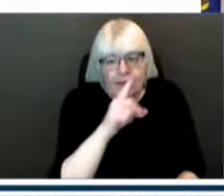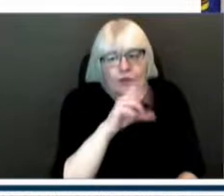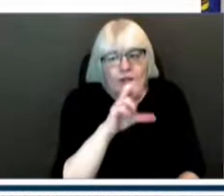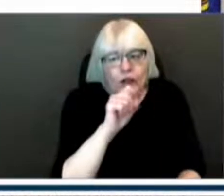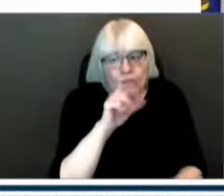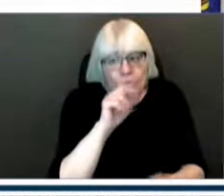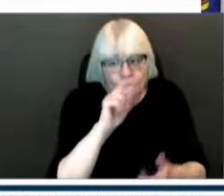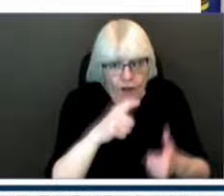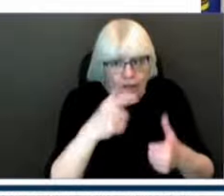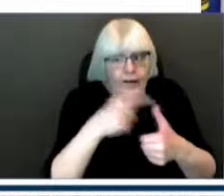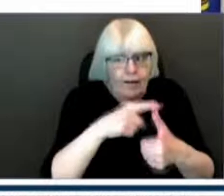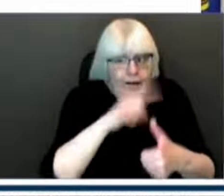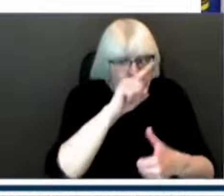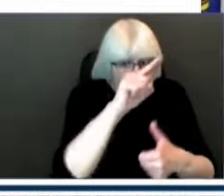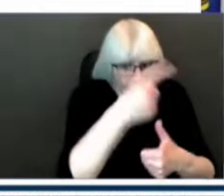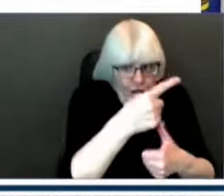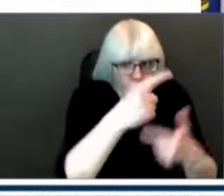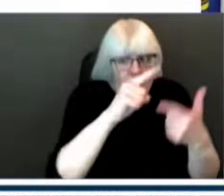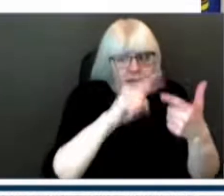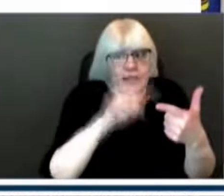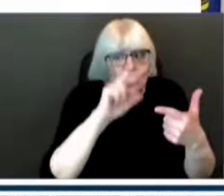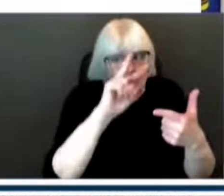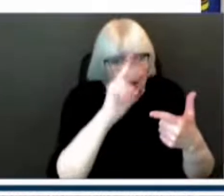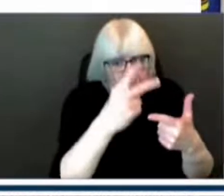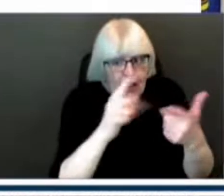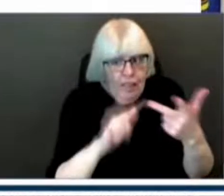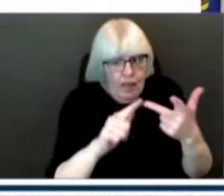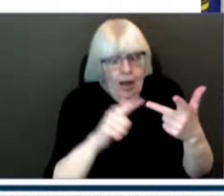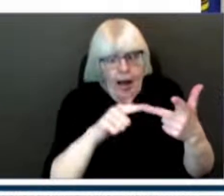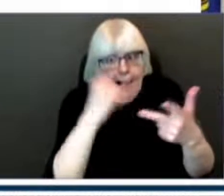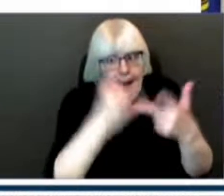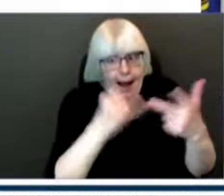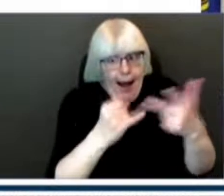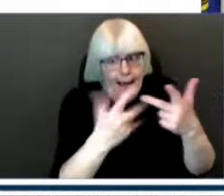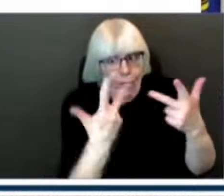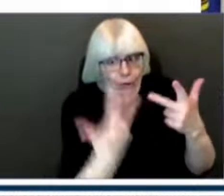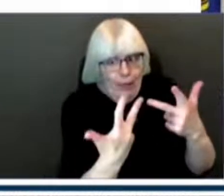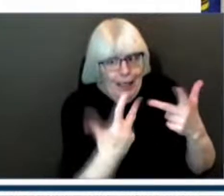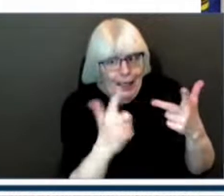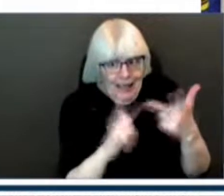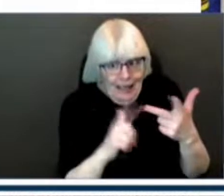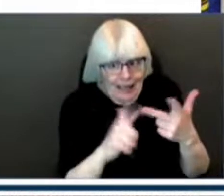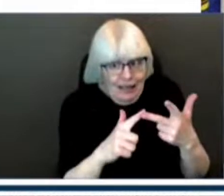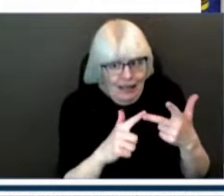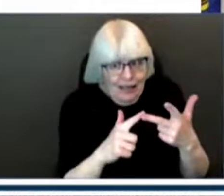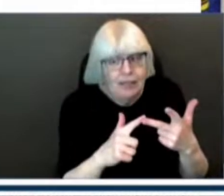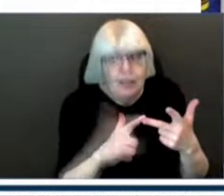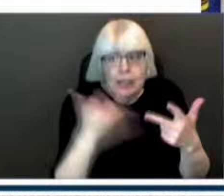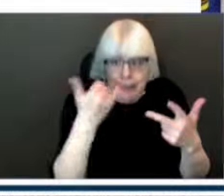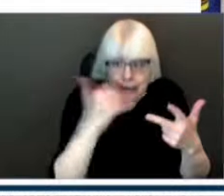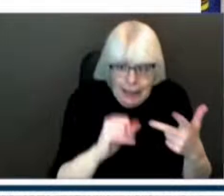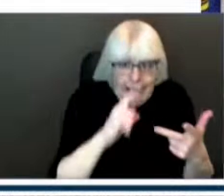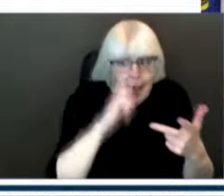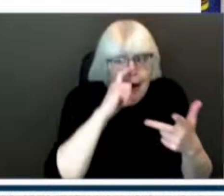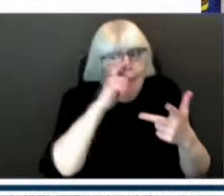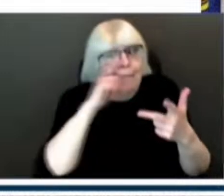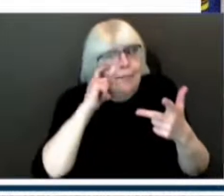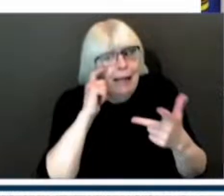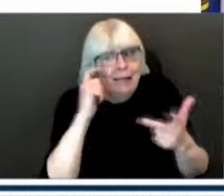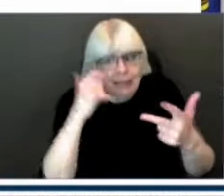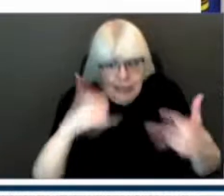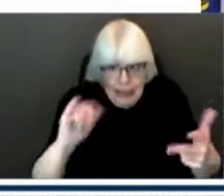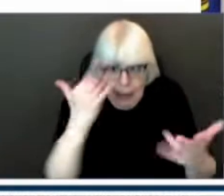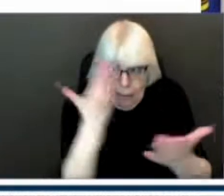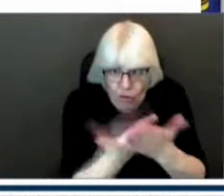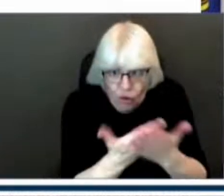we be considering still requiring masks and proof of vaccination if phase 3 is the final stage?